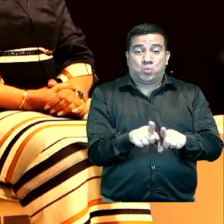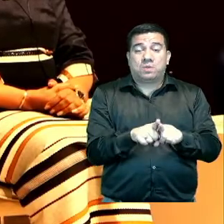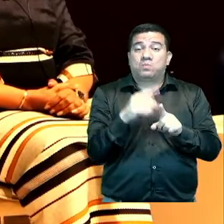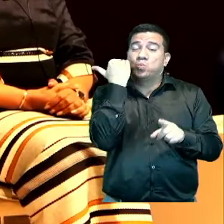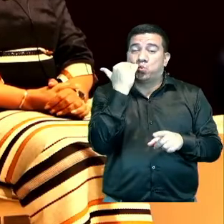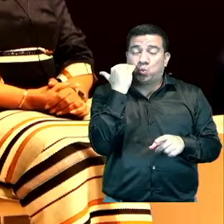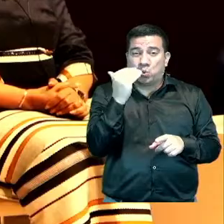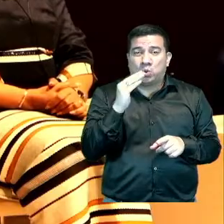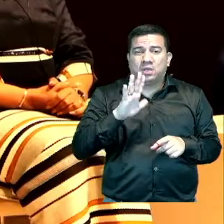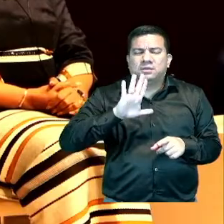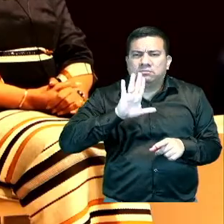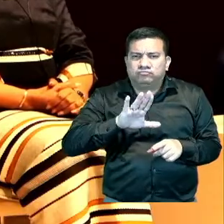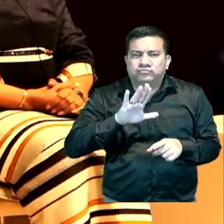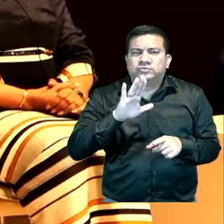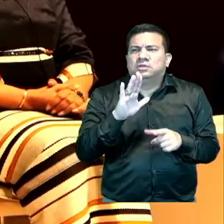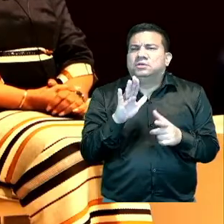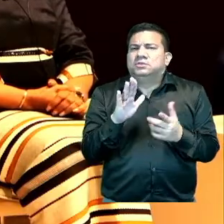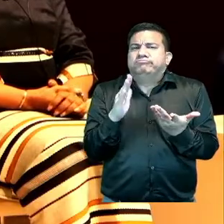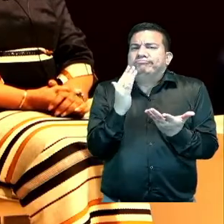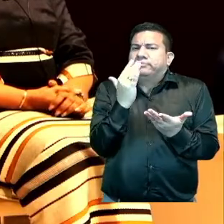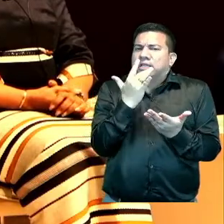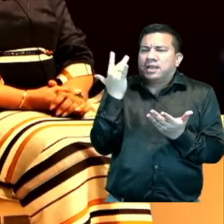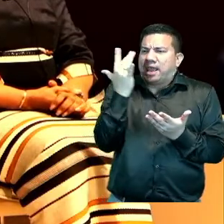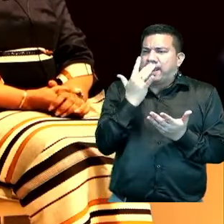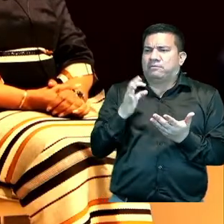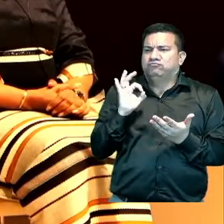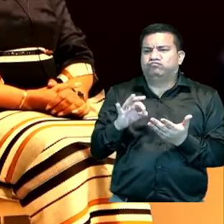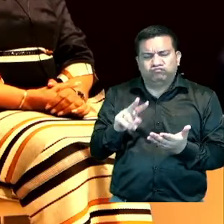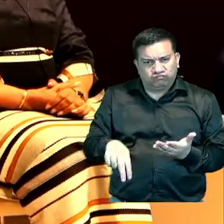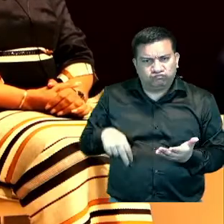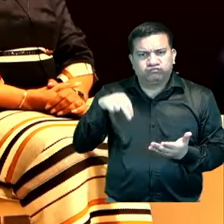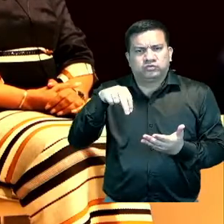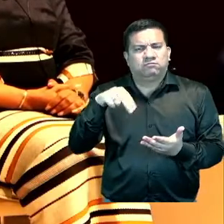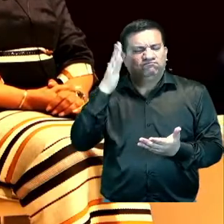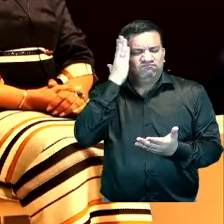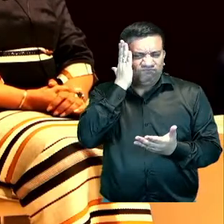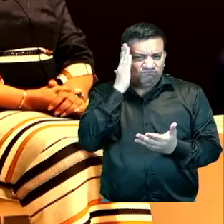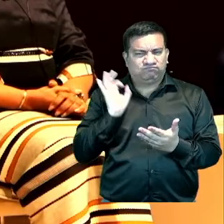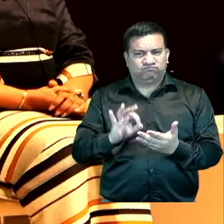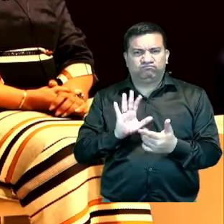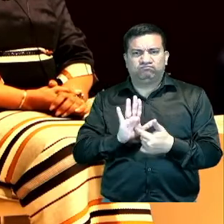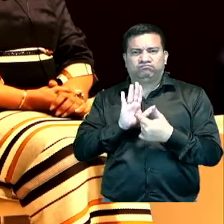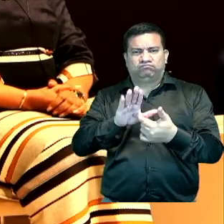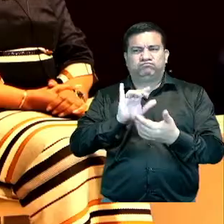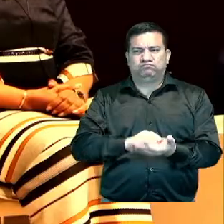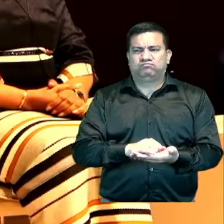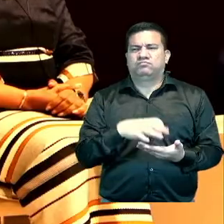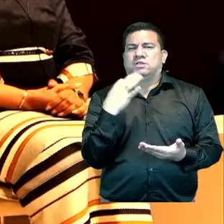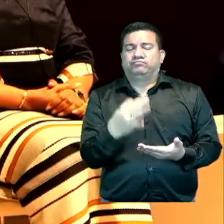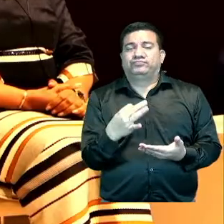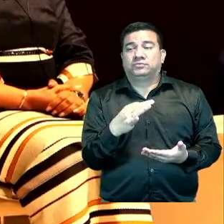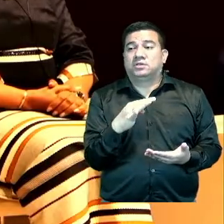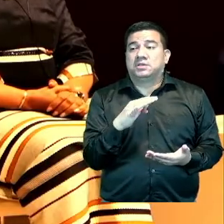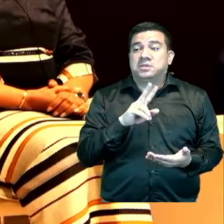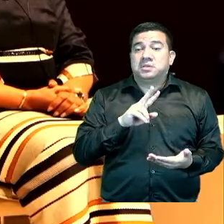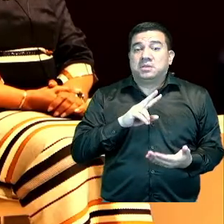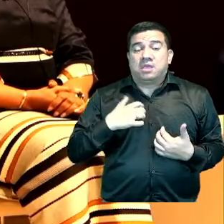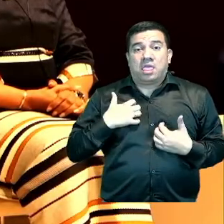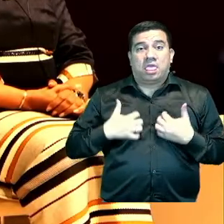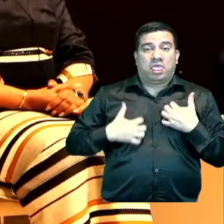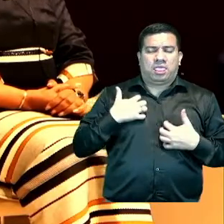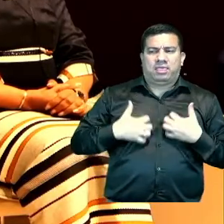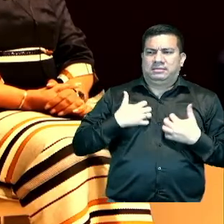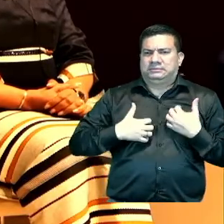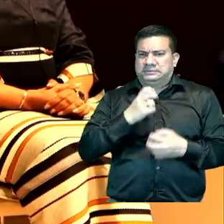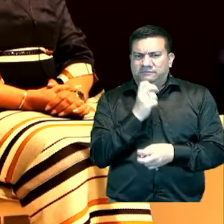sentences. Somebody said, when a black woman rises or stands up, the world shakes. But the Vice President also told us during her speech, when there is